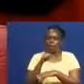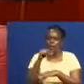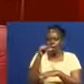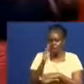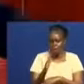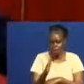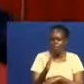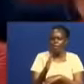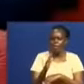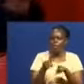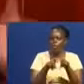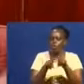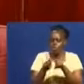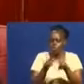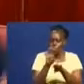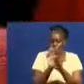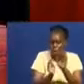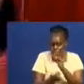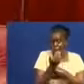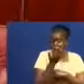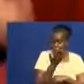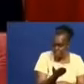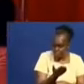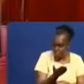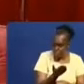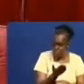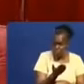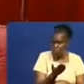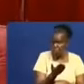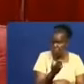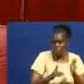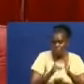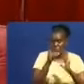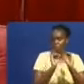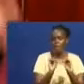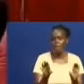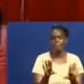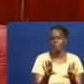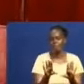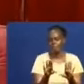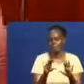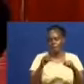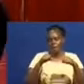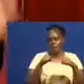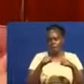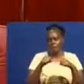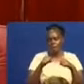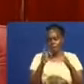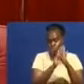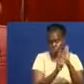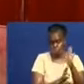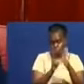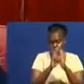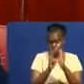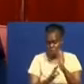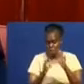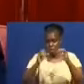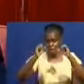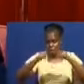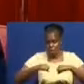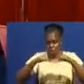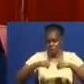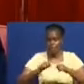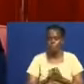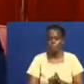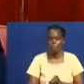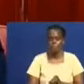the governors run the place. If they bribe you, you will not get development. Let us agree that those are the rules that we'll have to